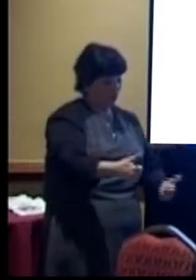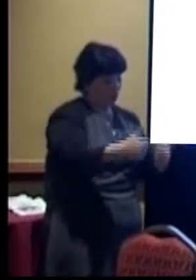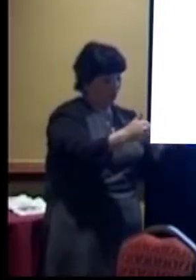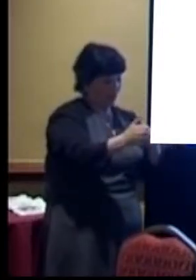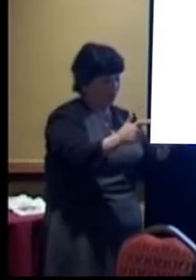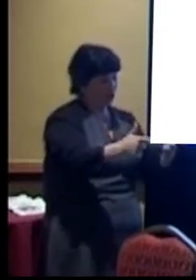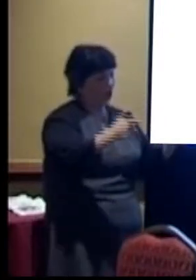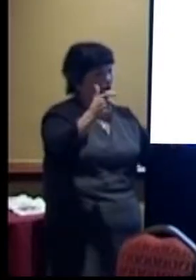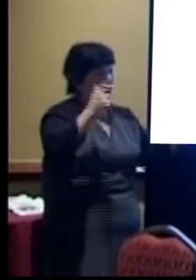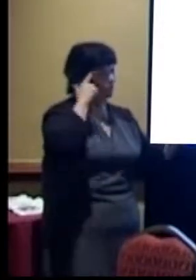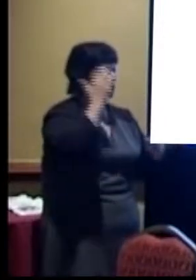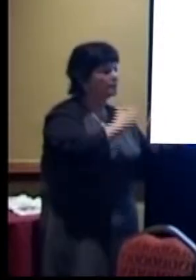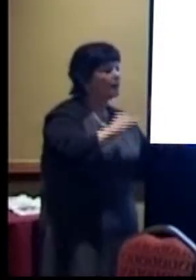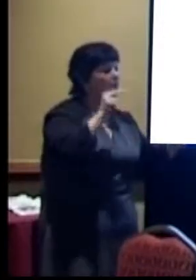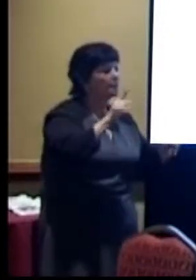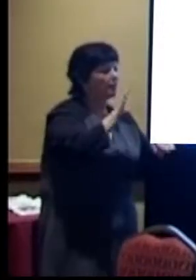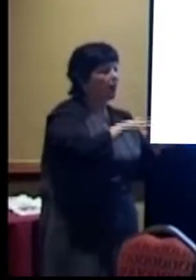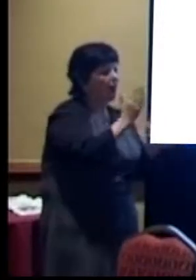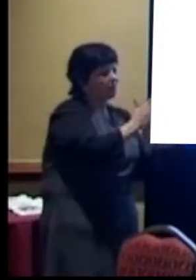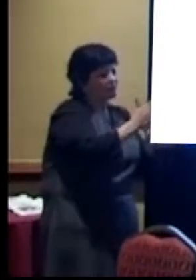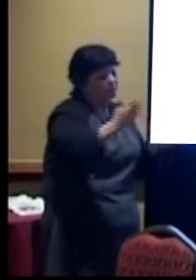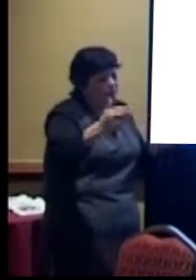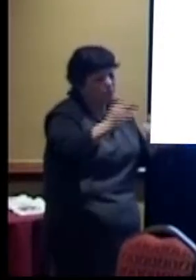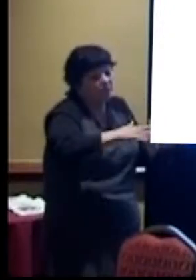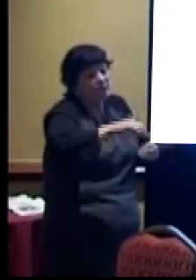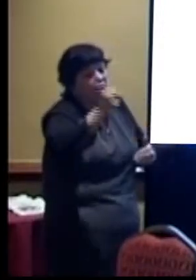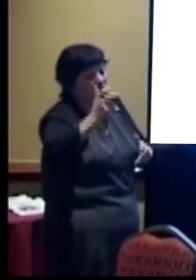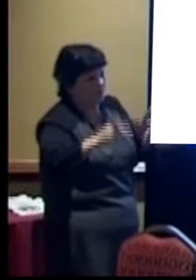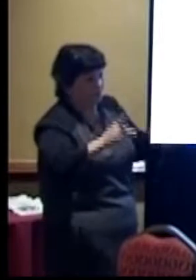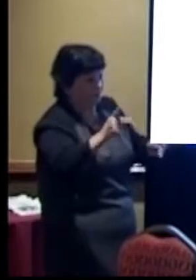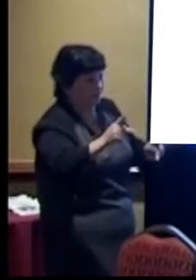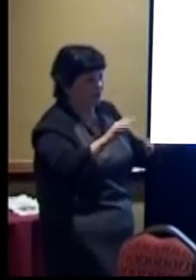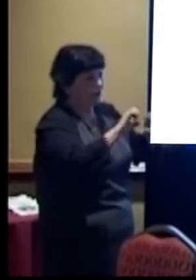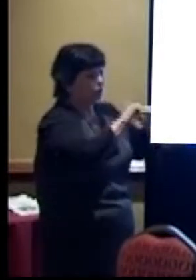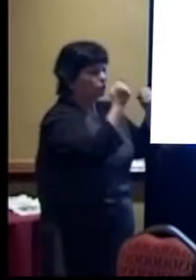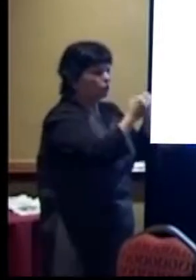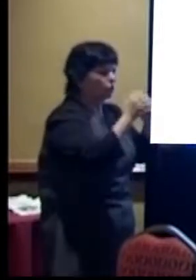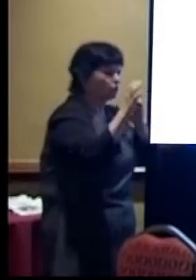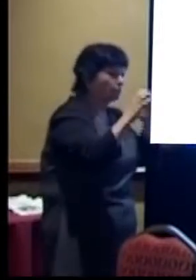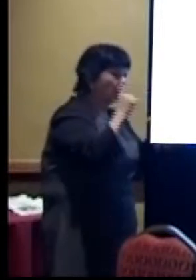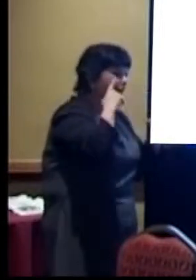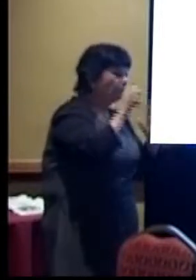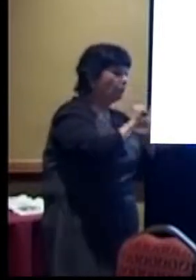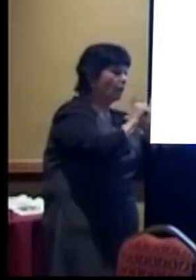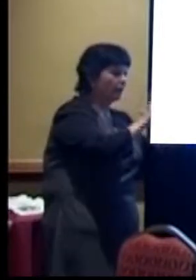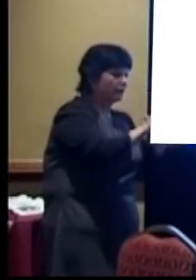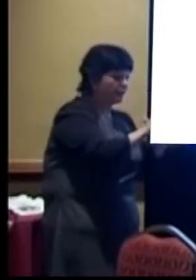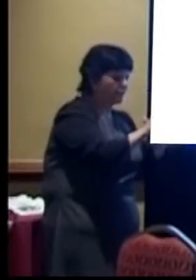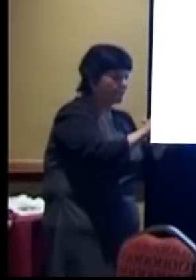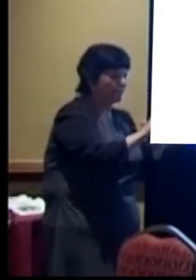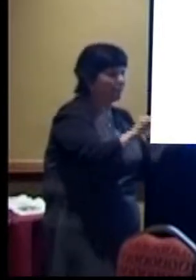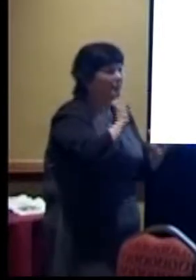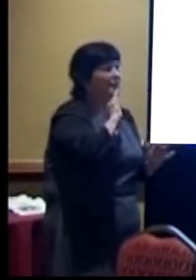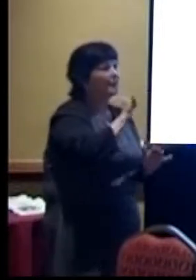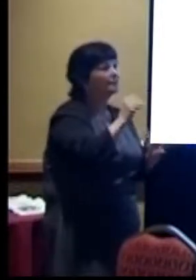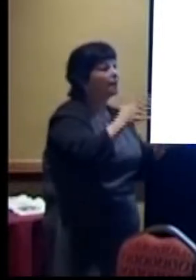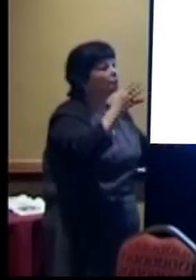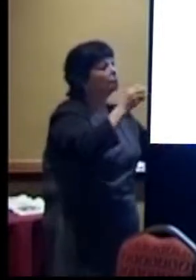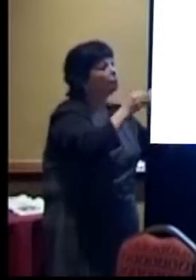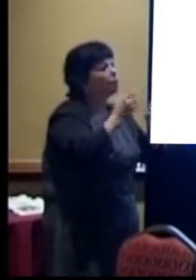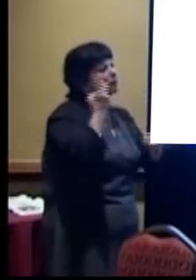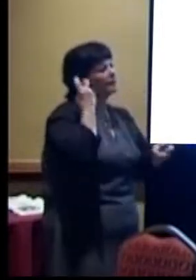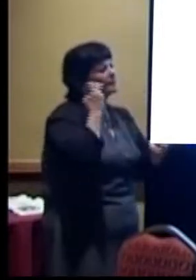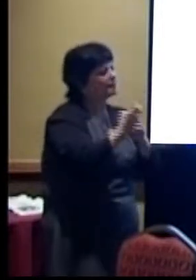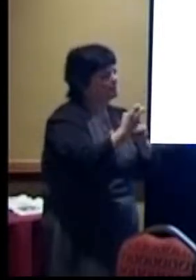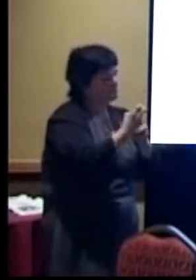are greater for some people on the spectrum than others. And so the social communication, for example, is much more